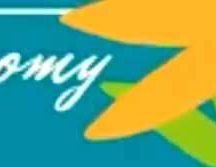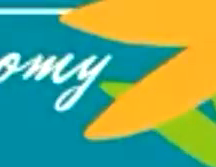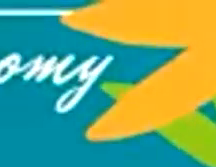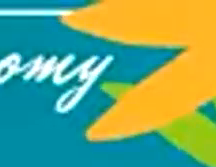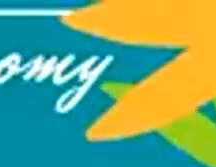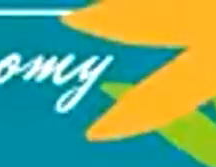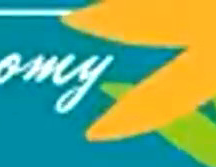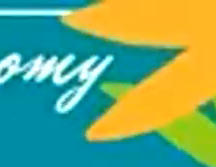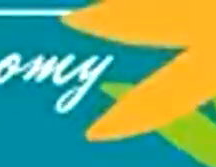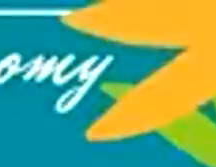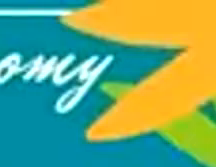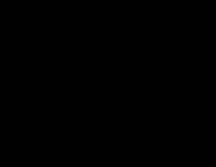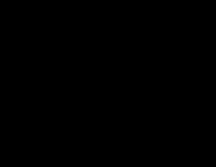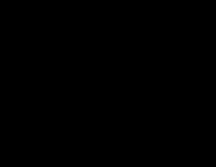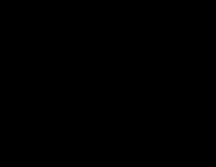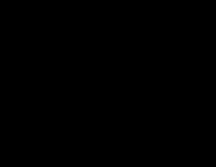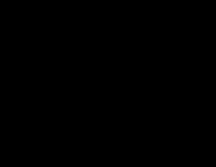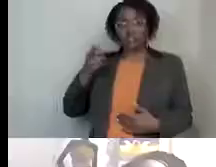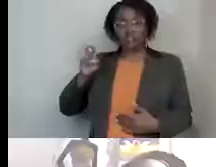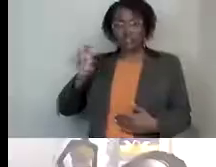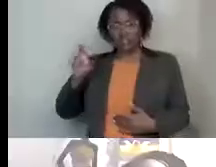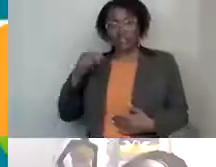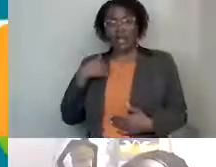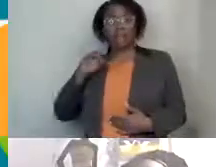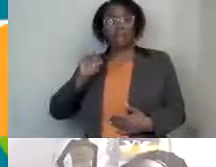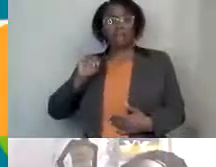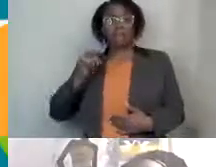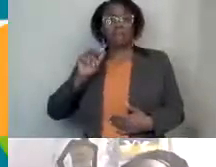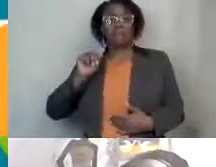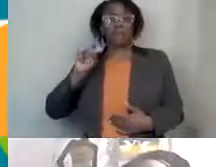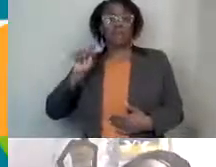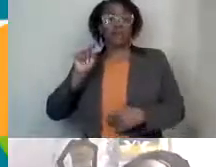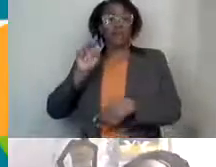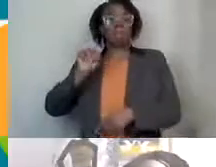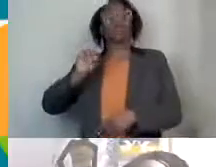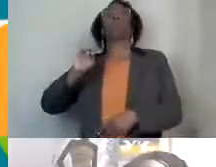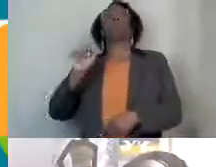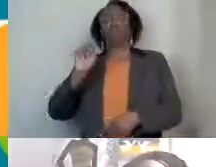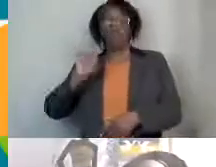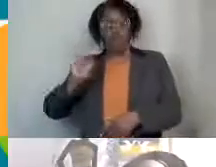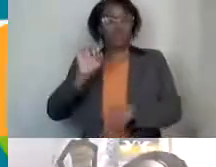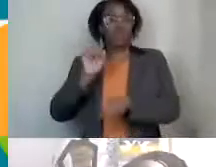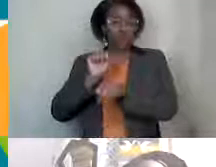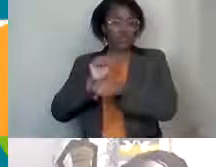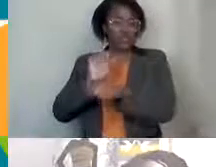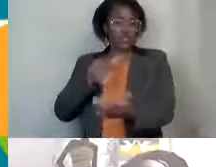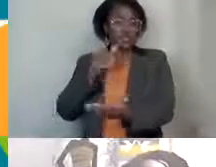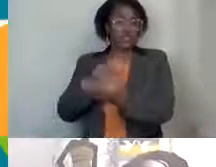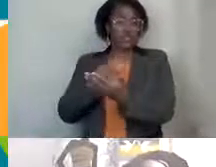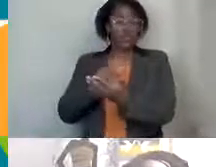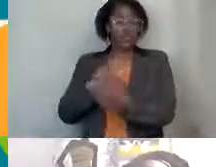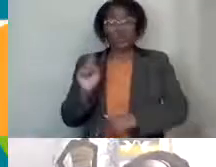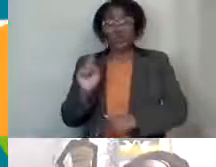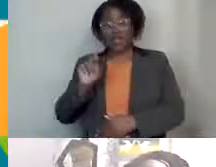My pronouns are she, hers, and I'm with Miami Workers Center. And we're located in the Sunshine State in